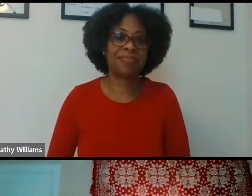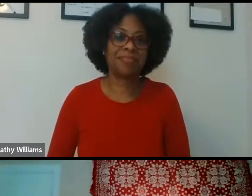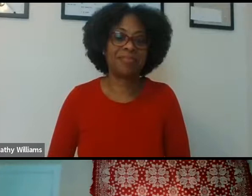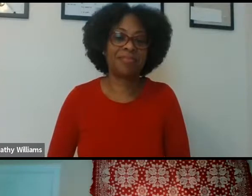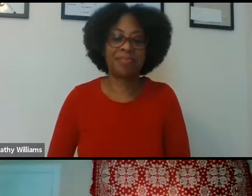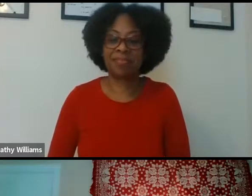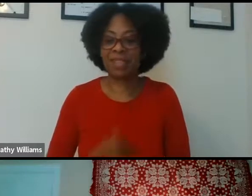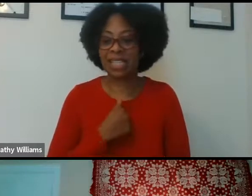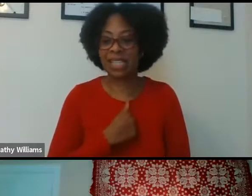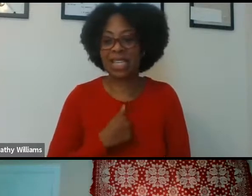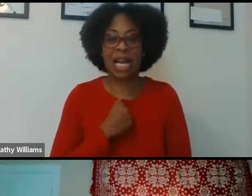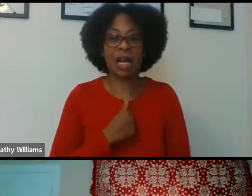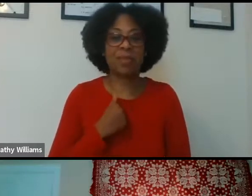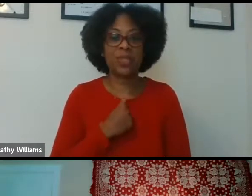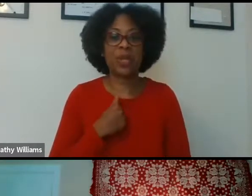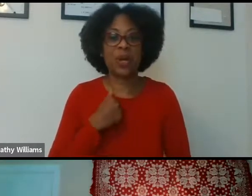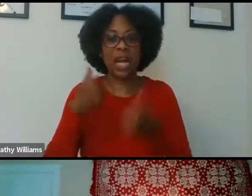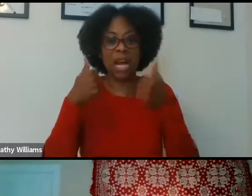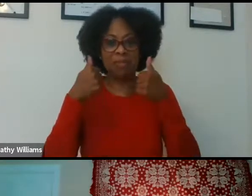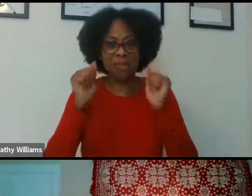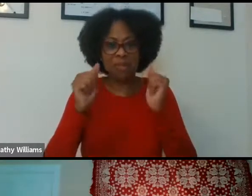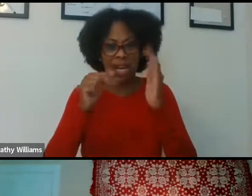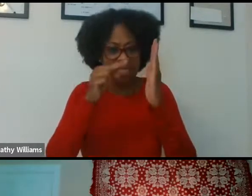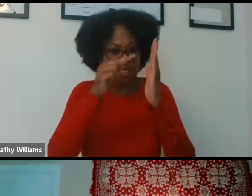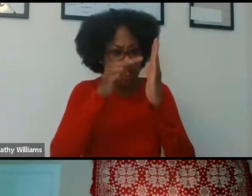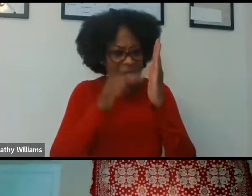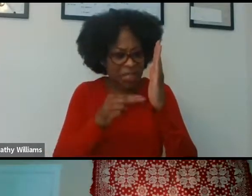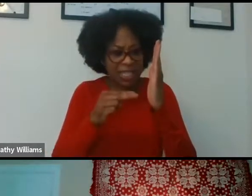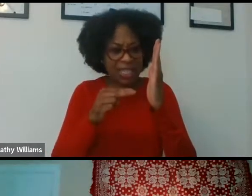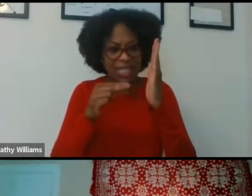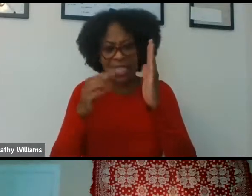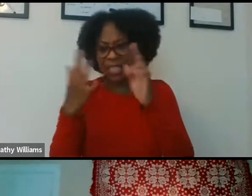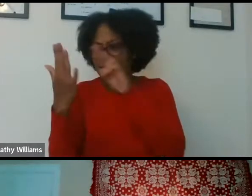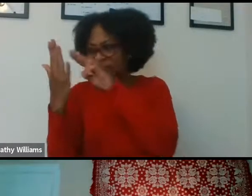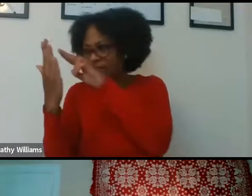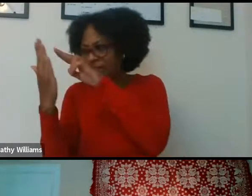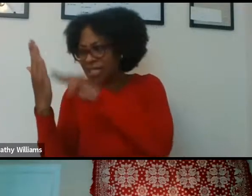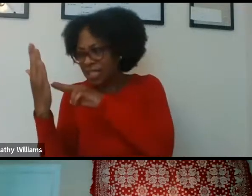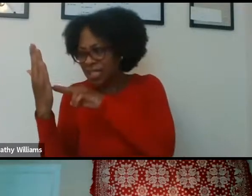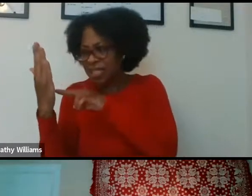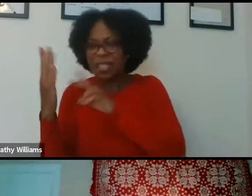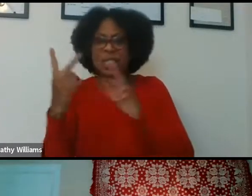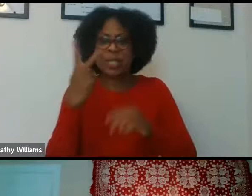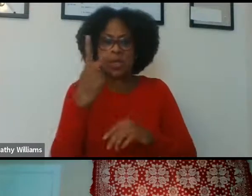I'm sorry, I'm trying to scroll back and forth between two places.